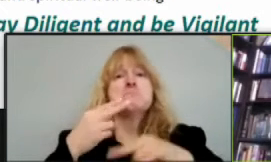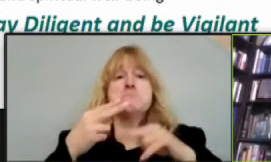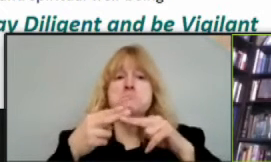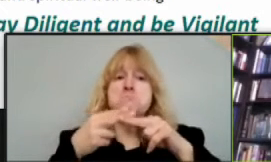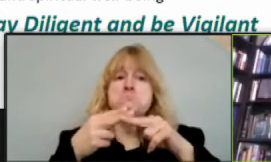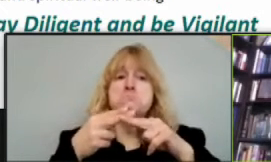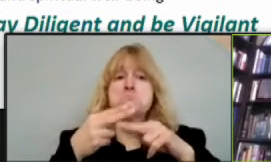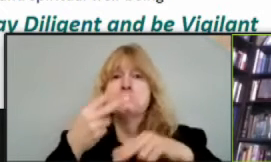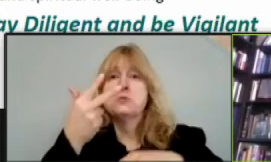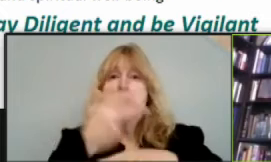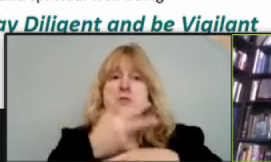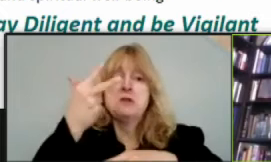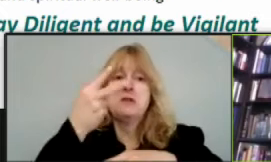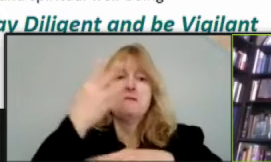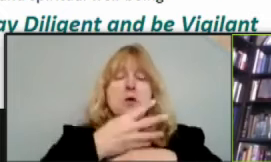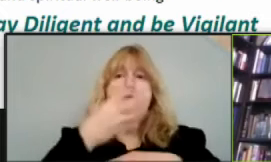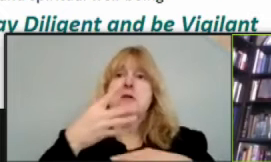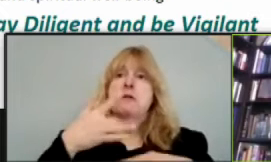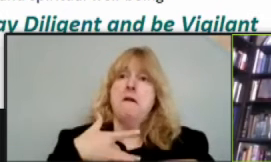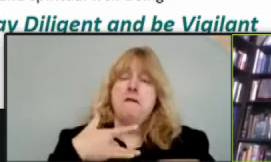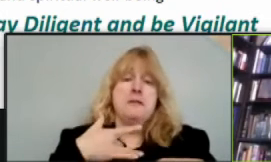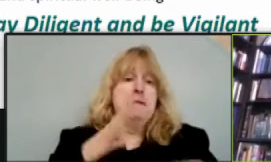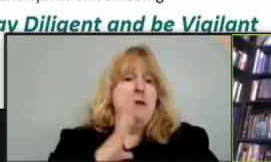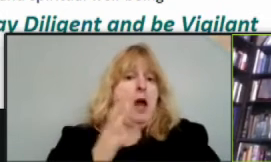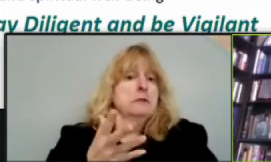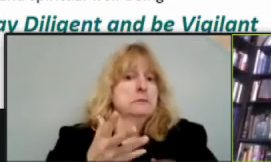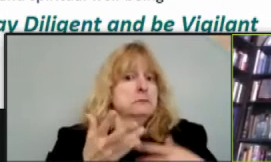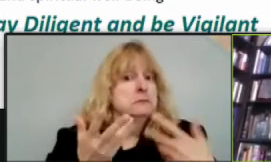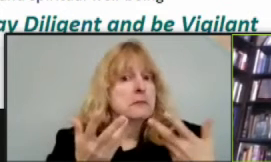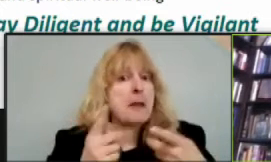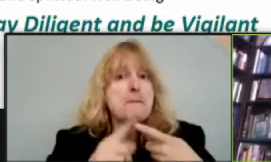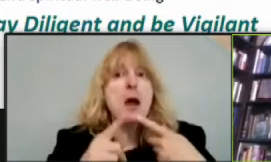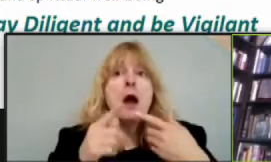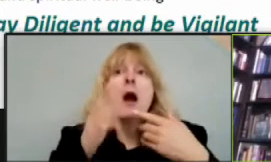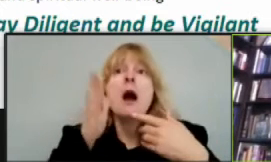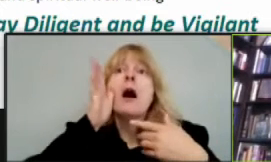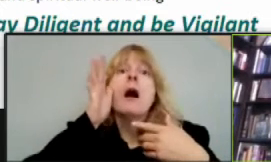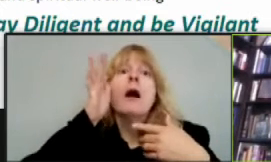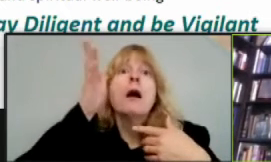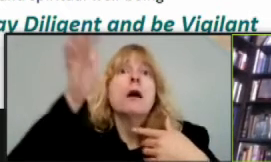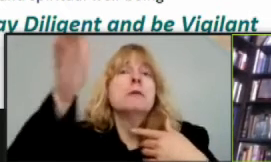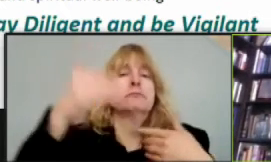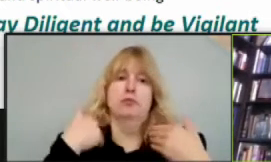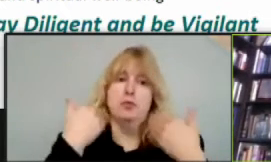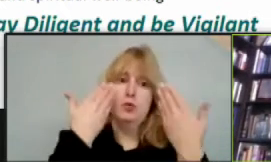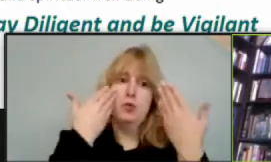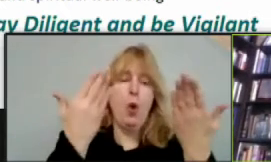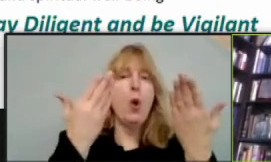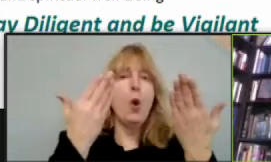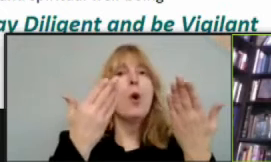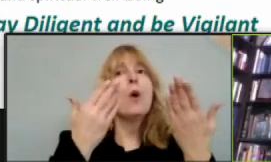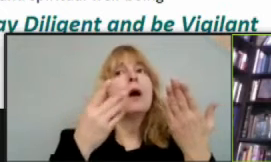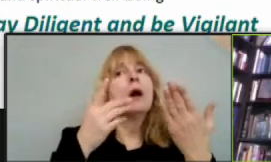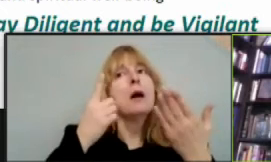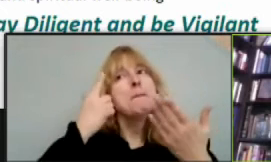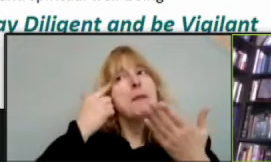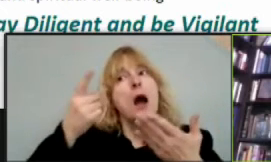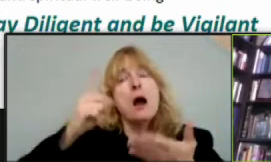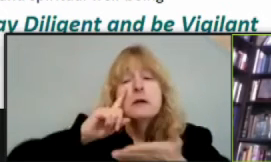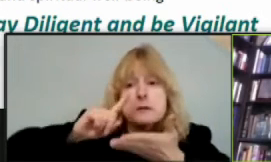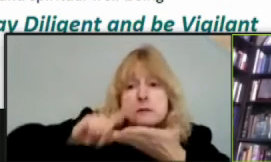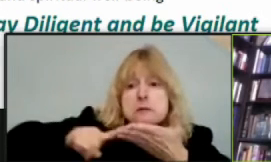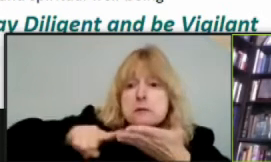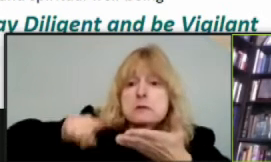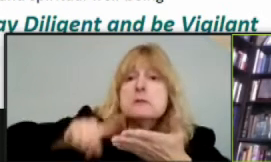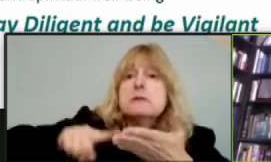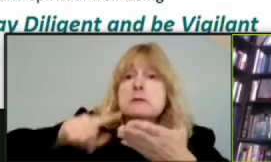won't know because these were done. They went through the regular process of approval, but we did not look at the long-term